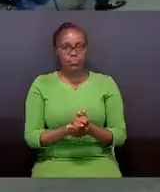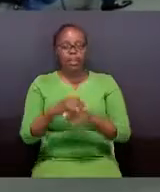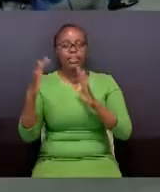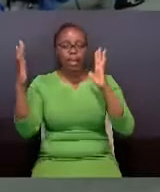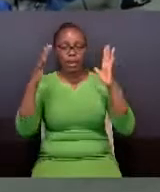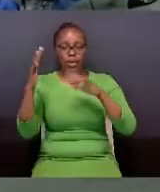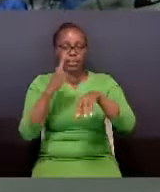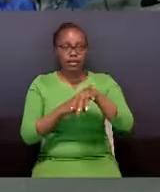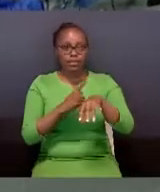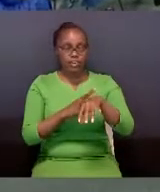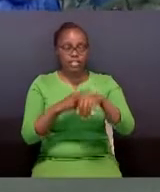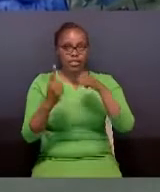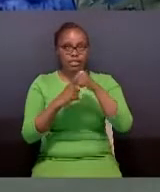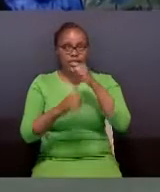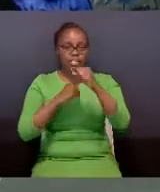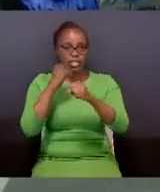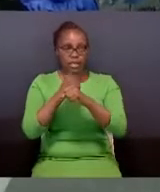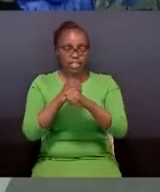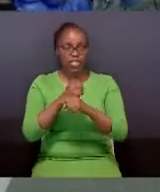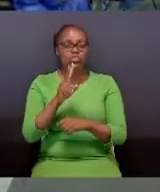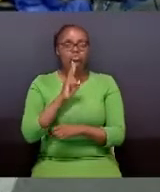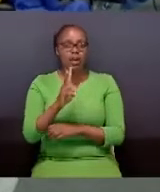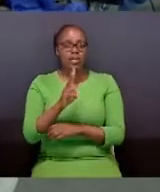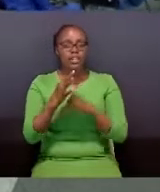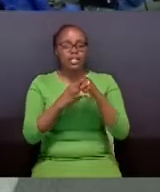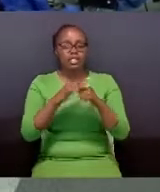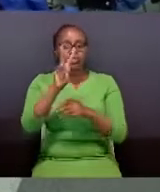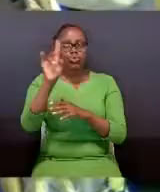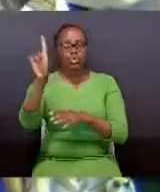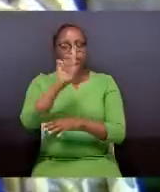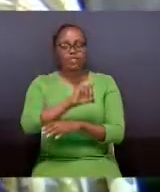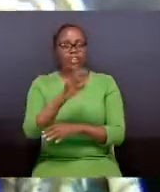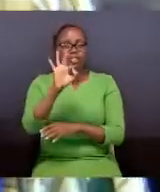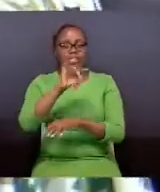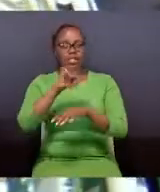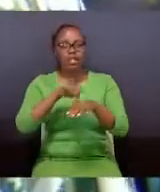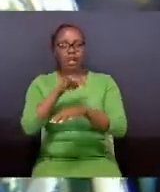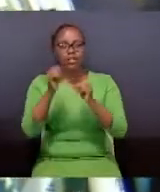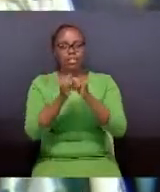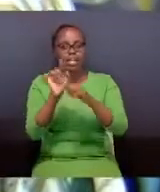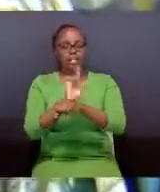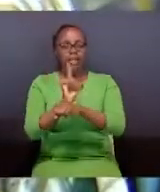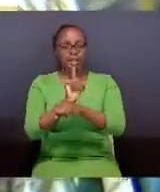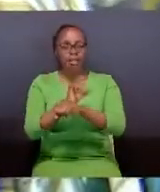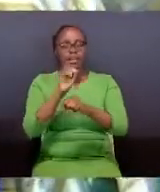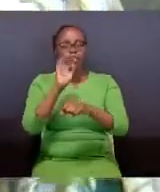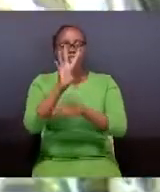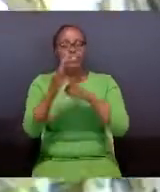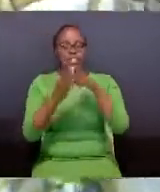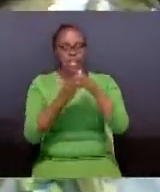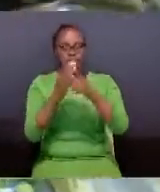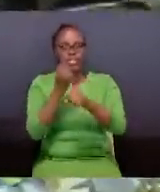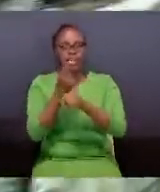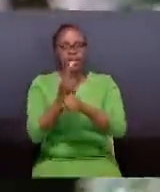climate clock reads 6 years, 282 days, 3 hours, 10 minutes, and 49